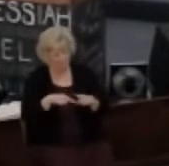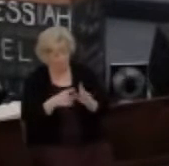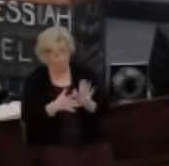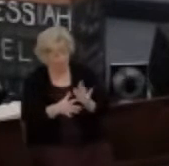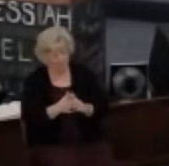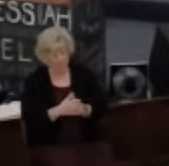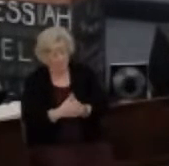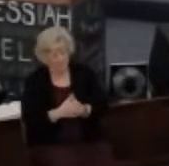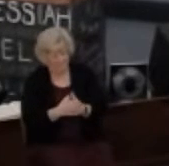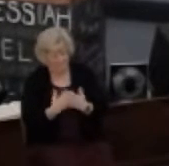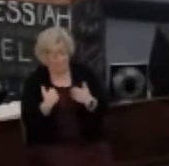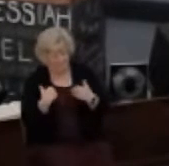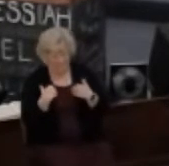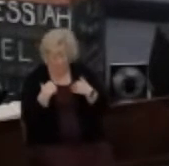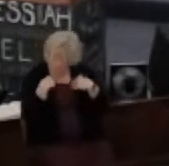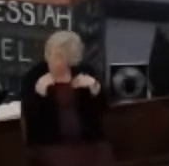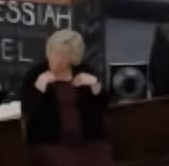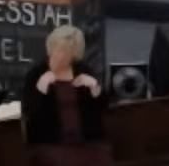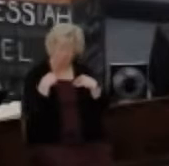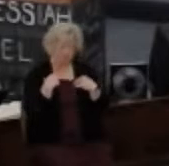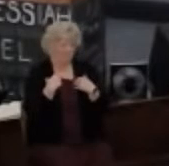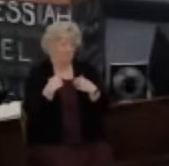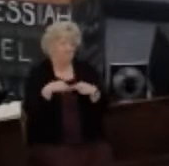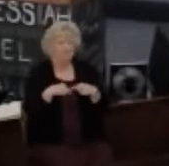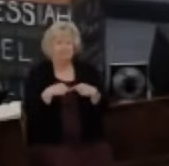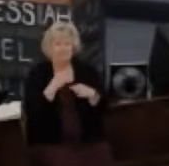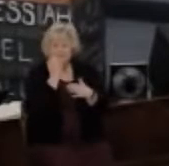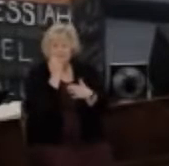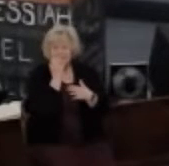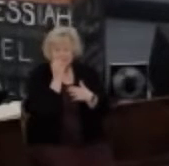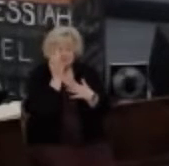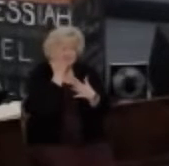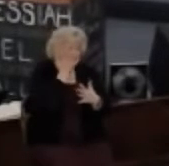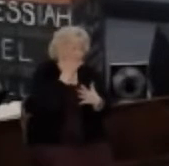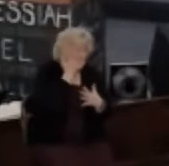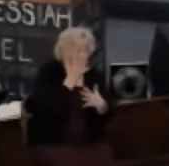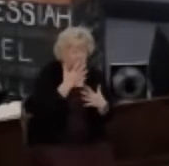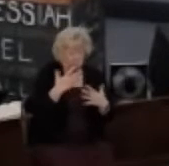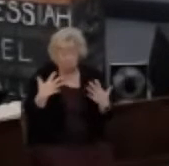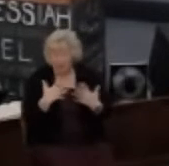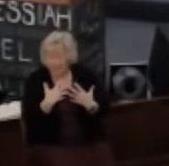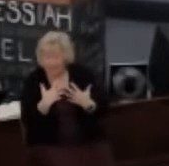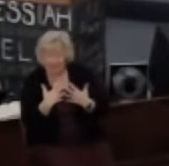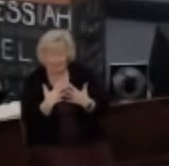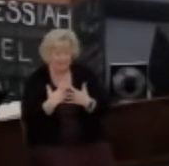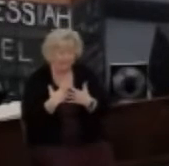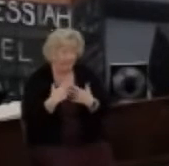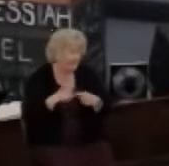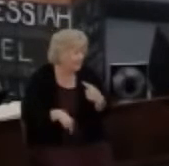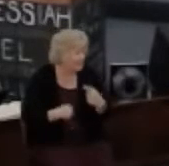Jesus. I just get too nervous or embarrassed or afraid.